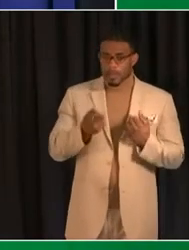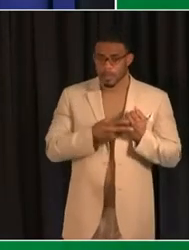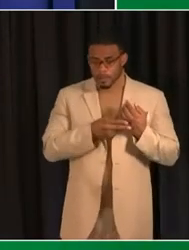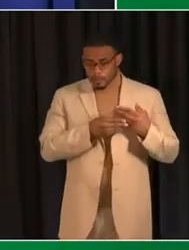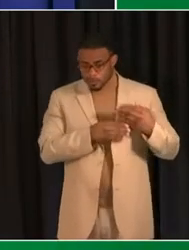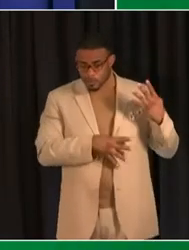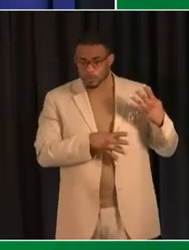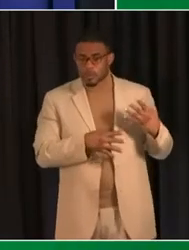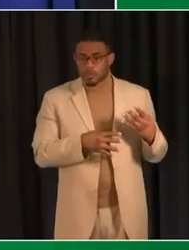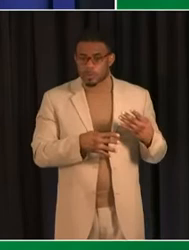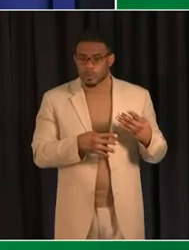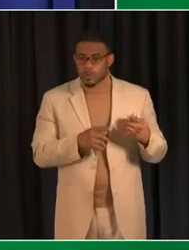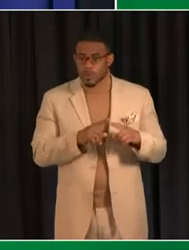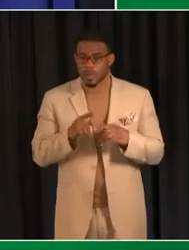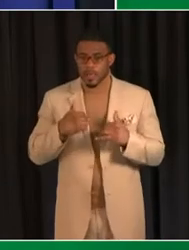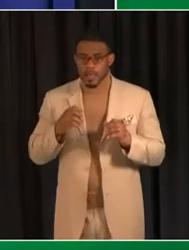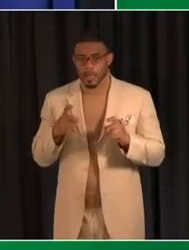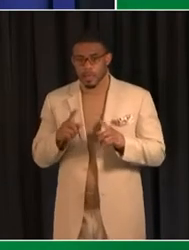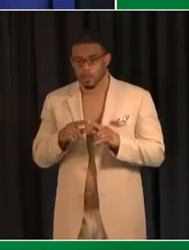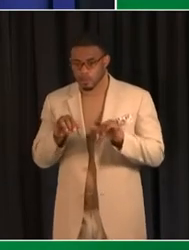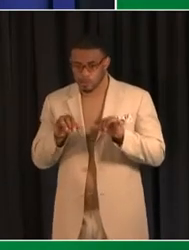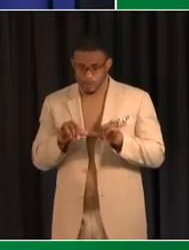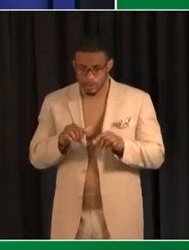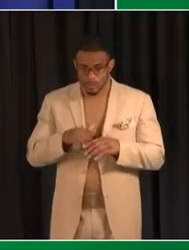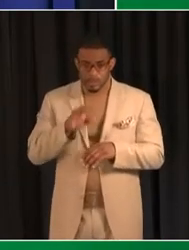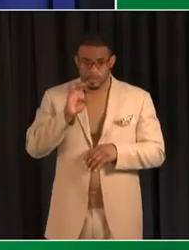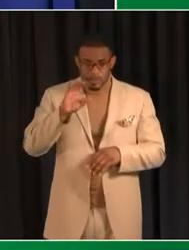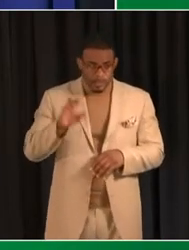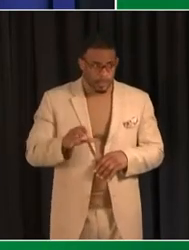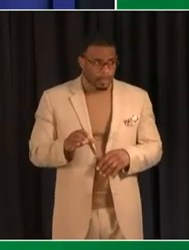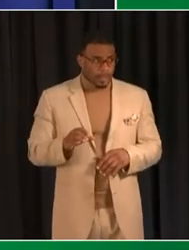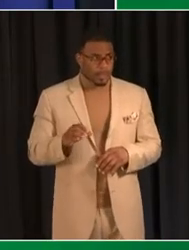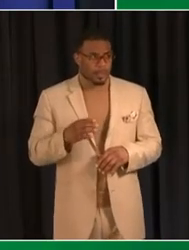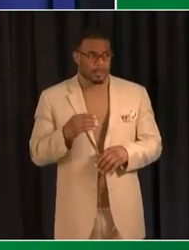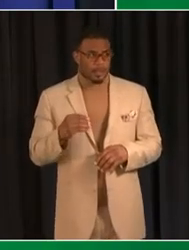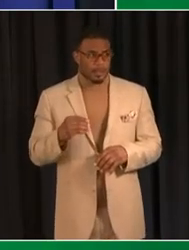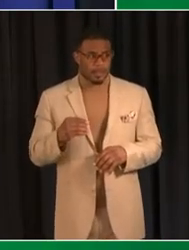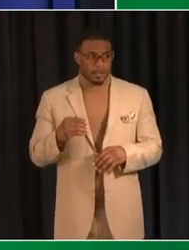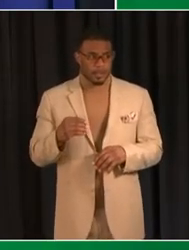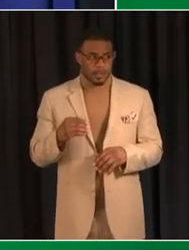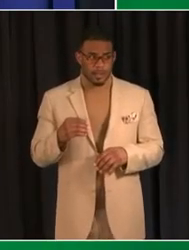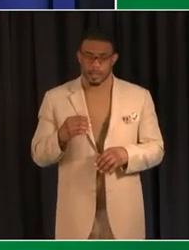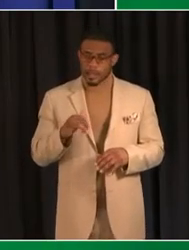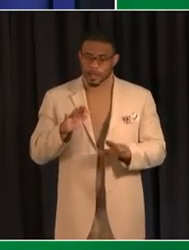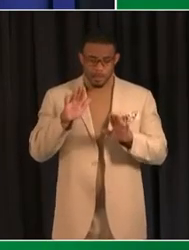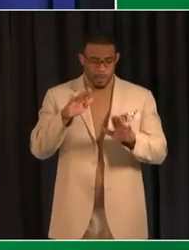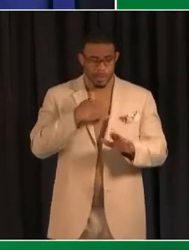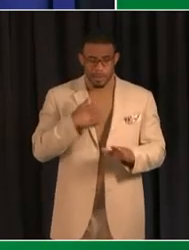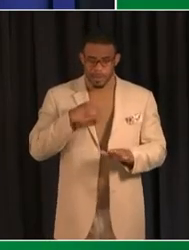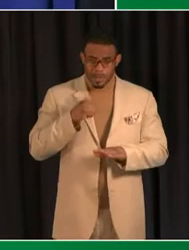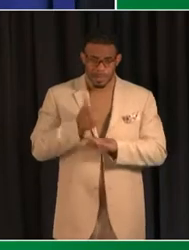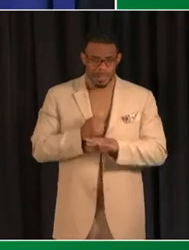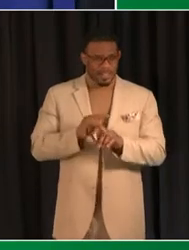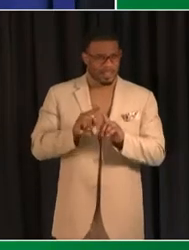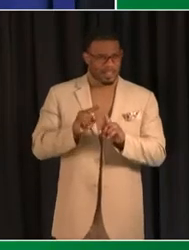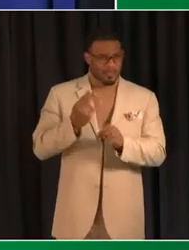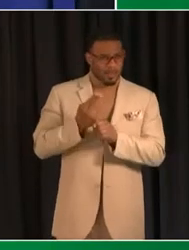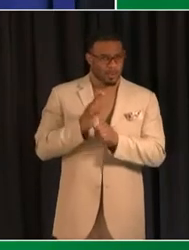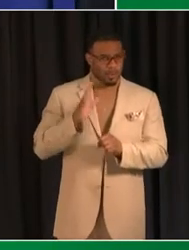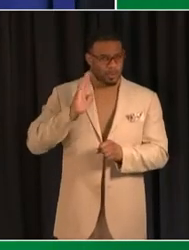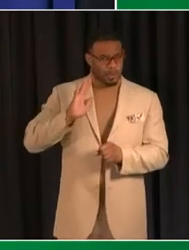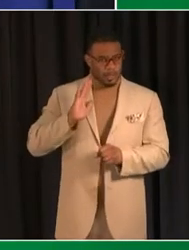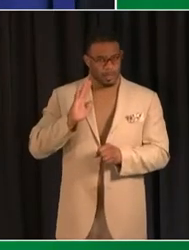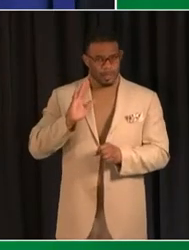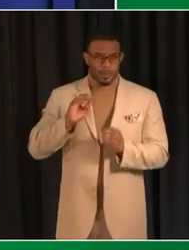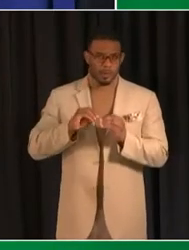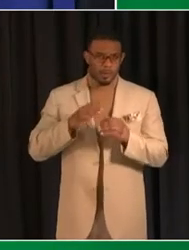restaurant inventory. We also had an opportunity to scale into Chicago and had a great membership base, a different